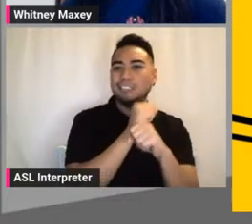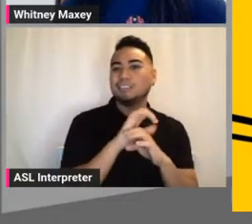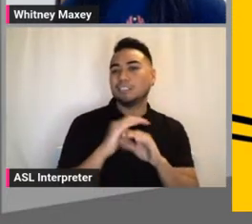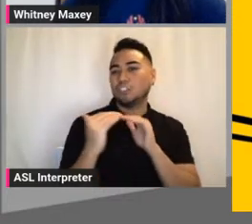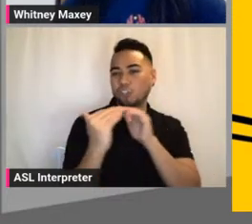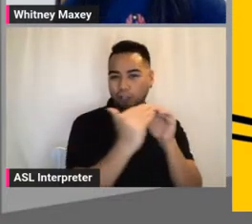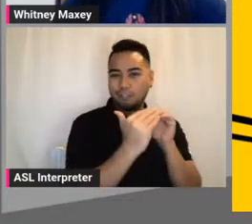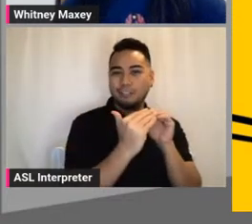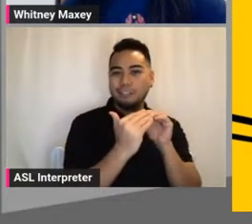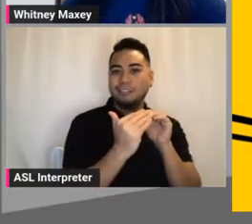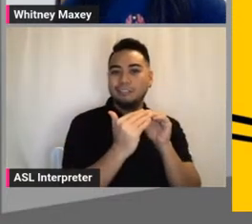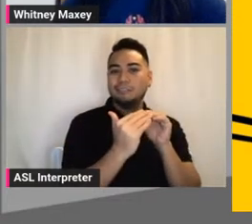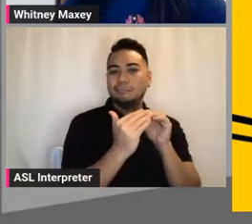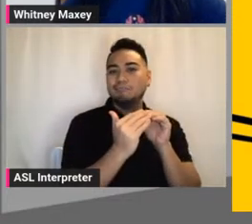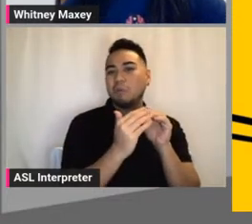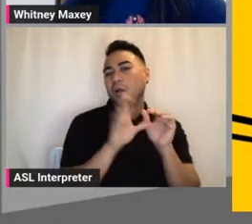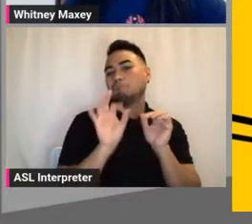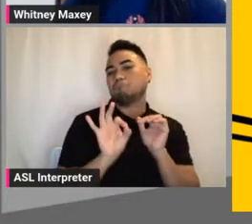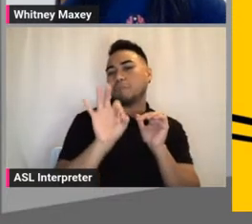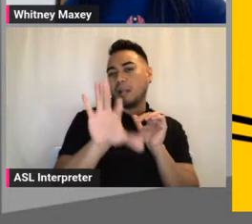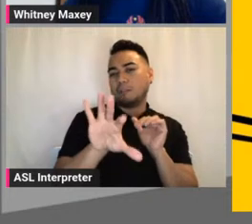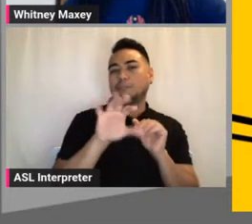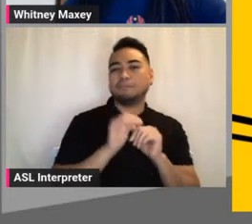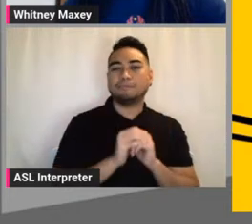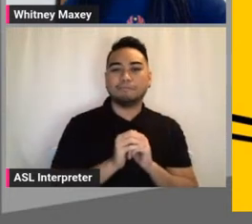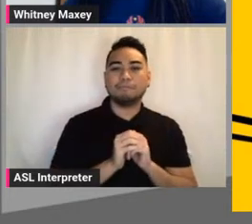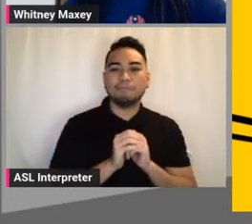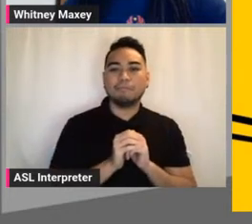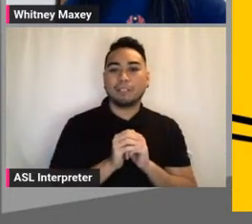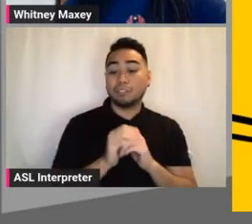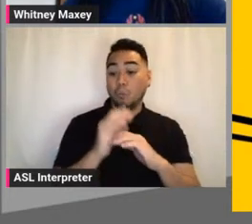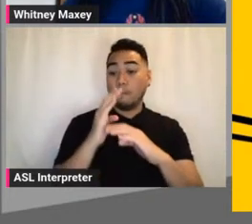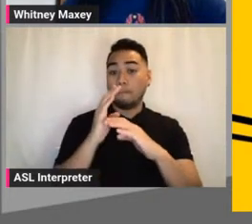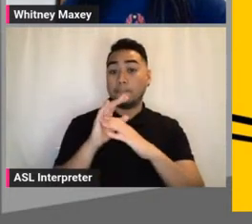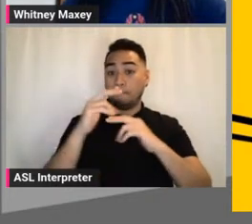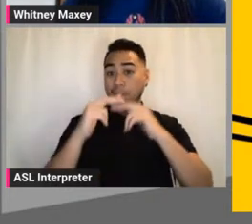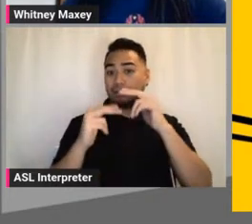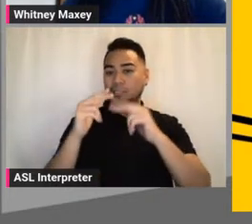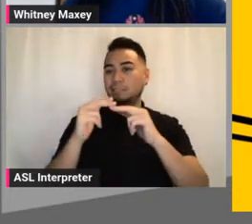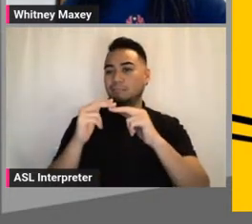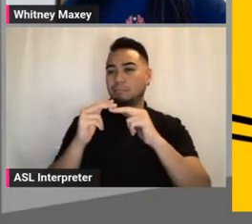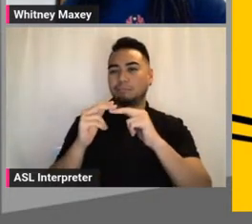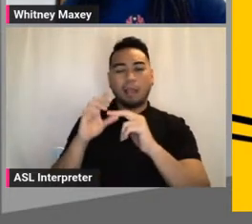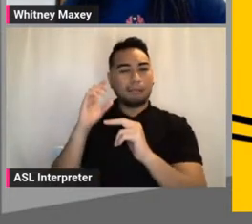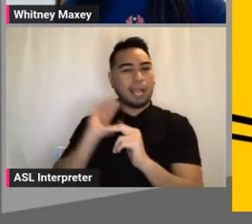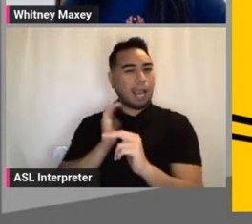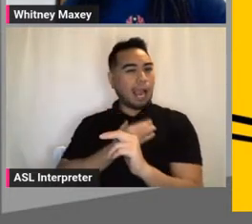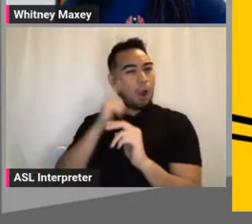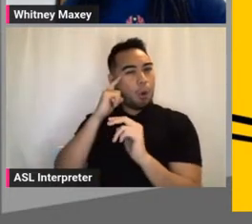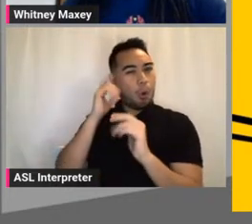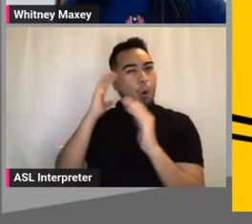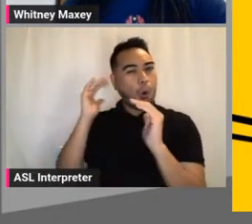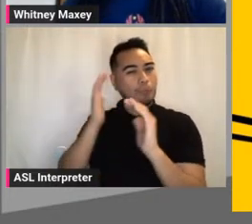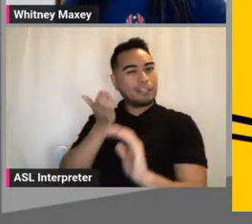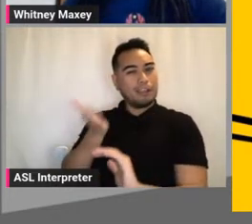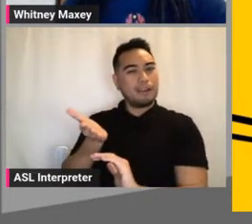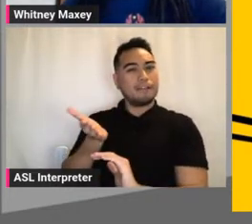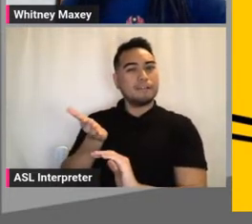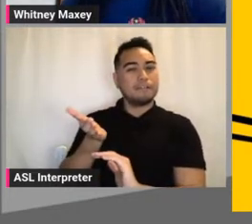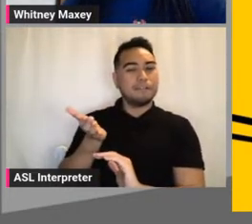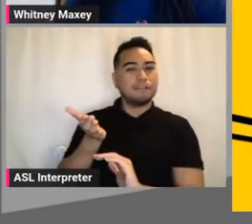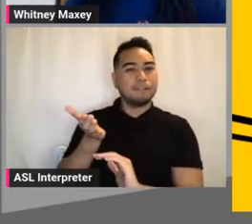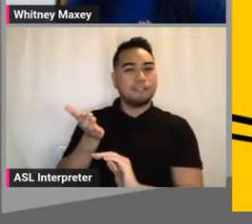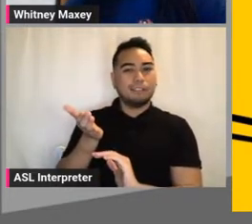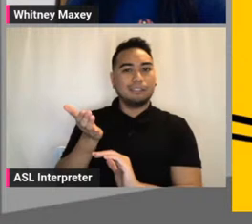us on that note that the building part is where the hope is. While we work to